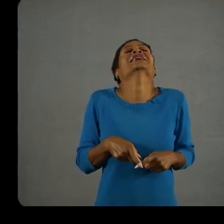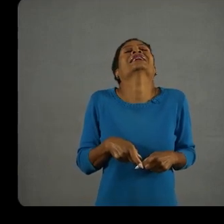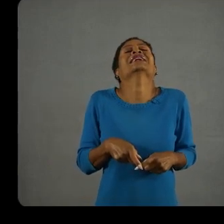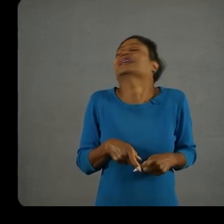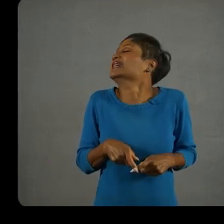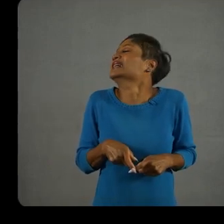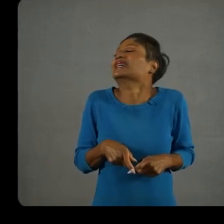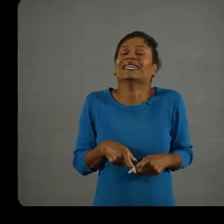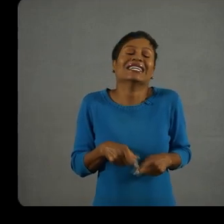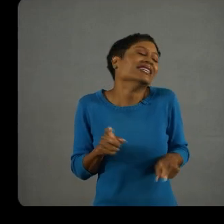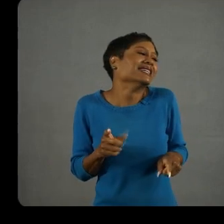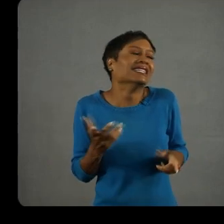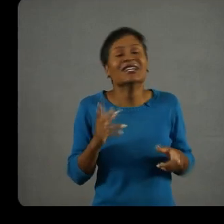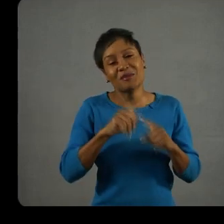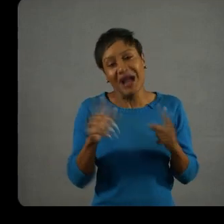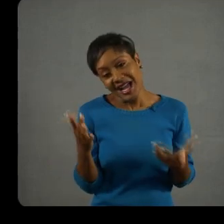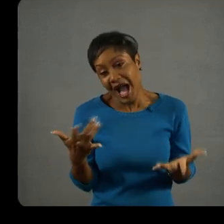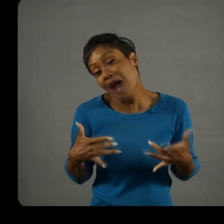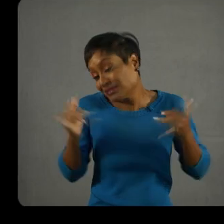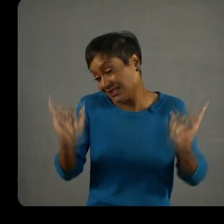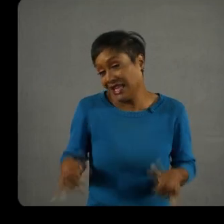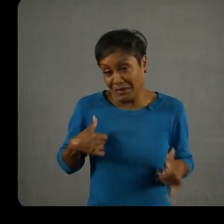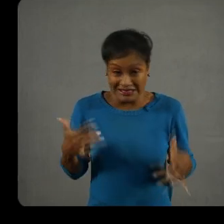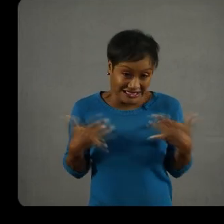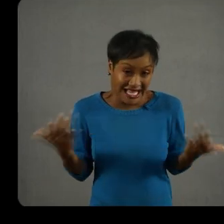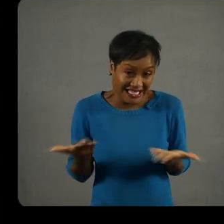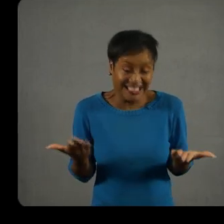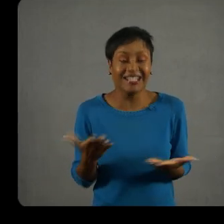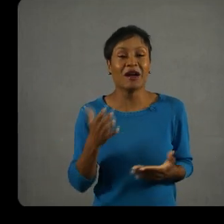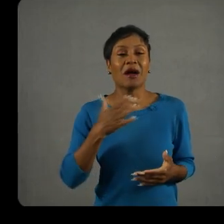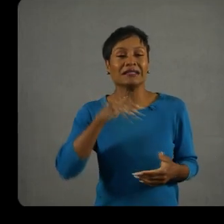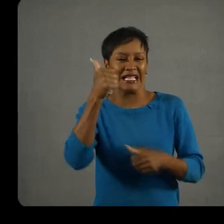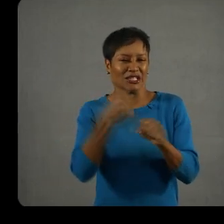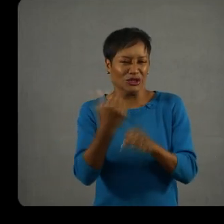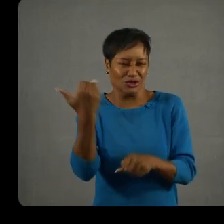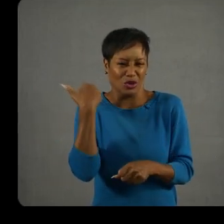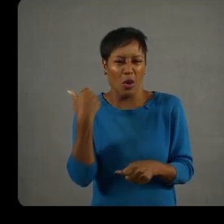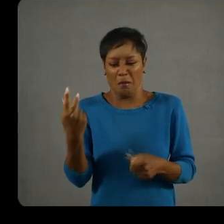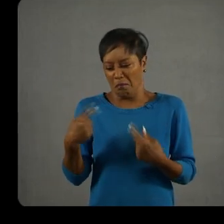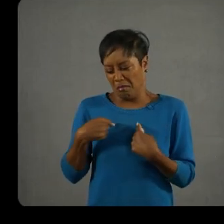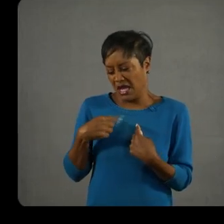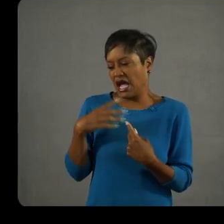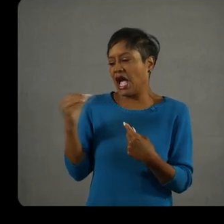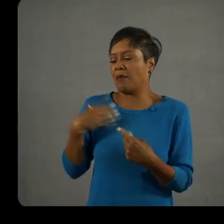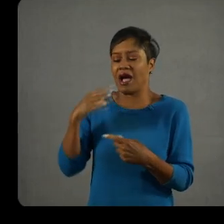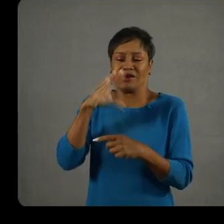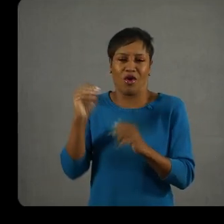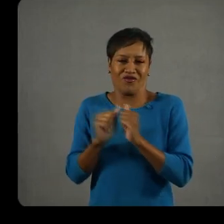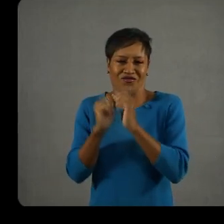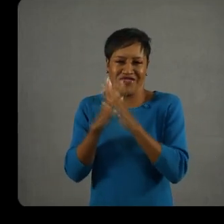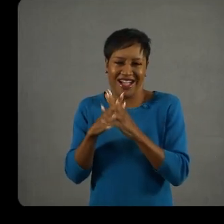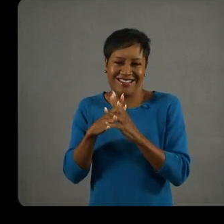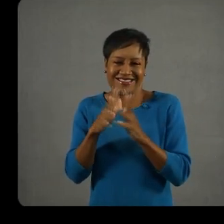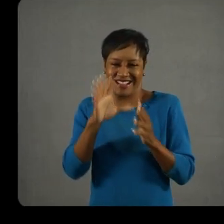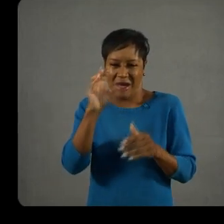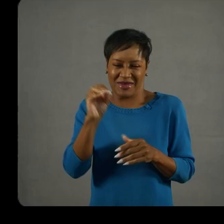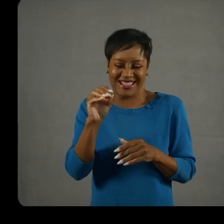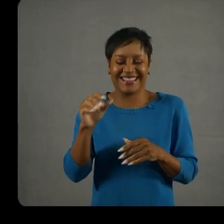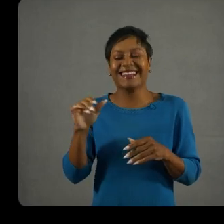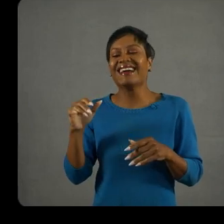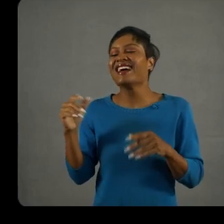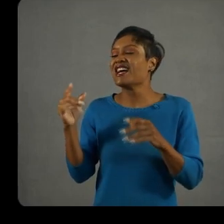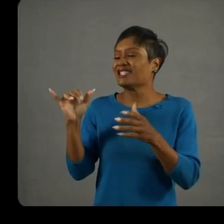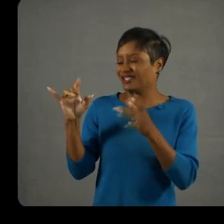I'm really excited to be here. You know, 10 years ago, my co-founder and I, we sat at a Starbucks in Brooklyn. We had just started our careers